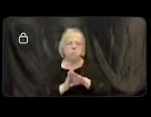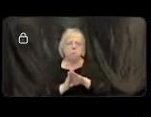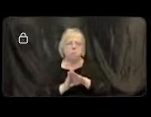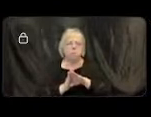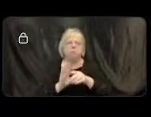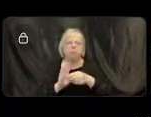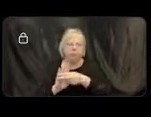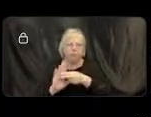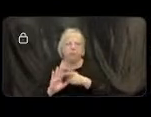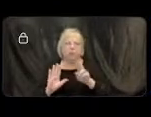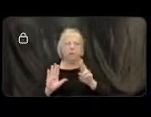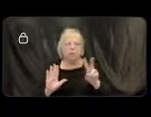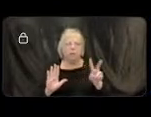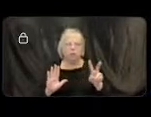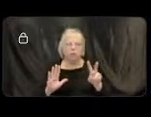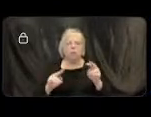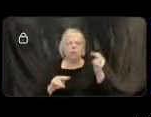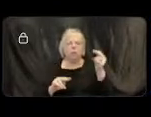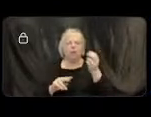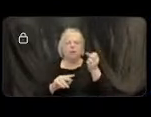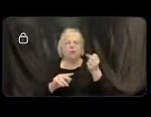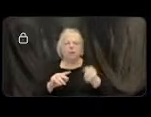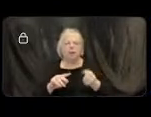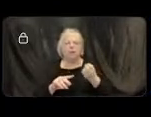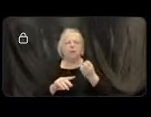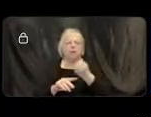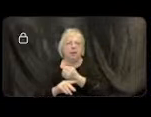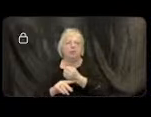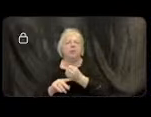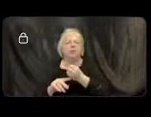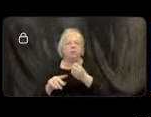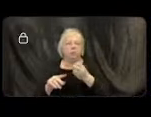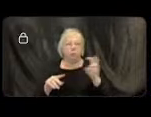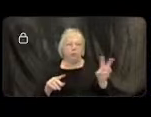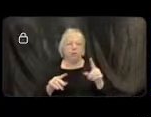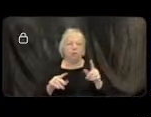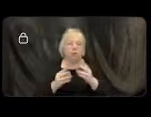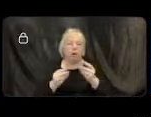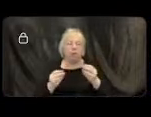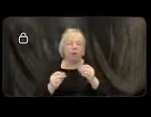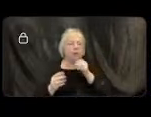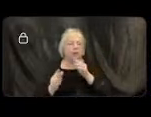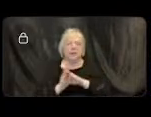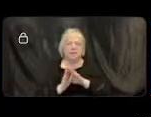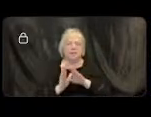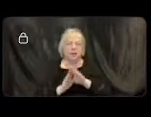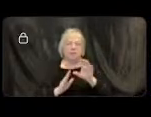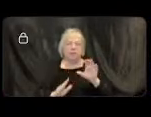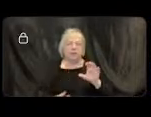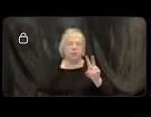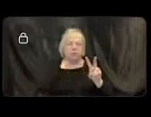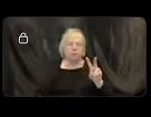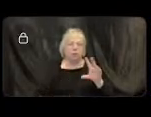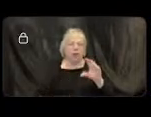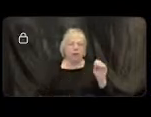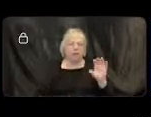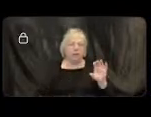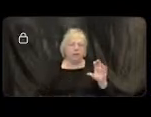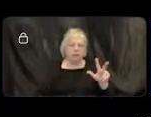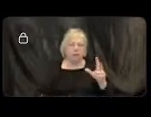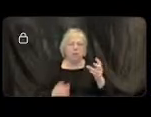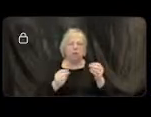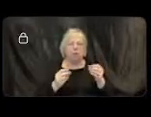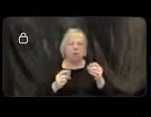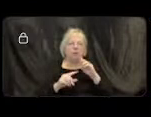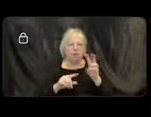zoned R2 are located north, south, and east of the subject property. Undeveloped C2 and C3 zone property is located